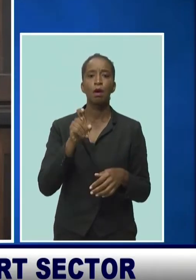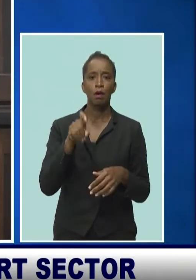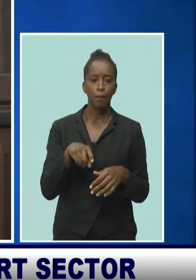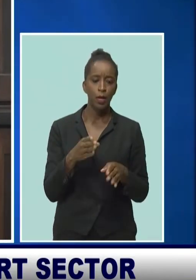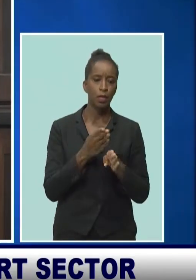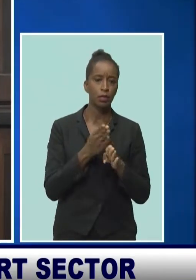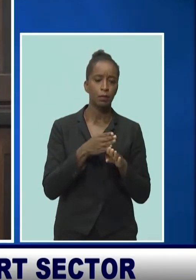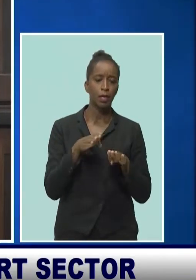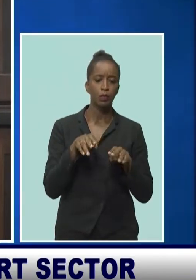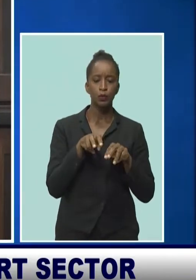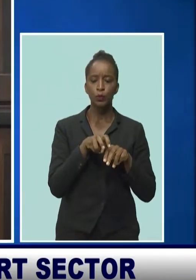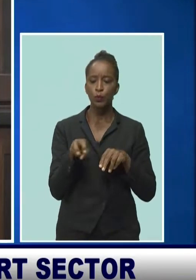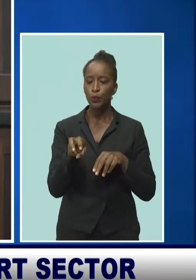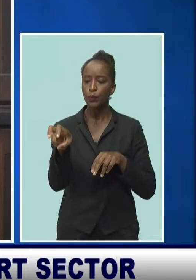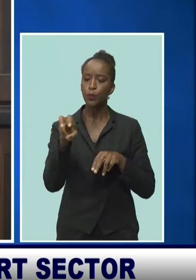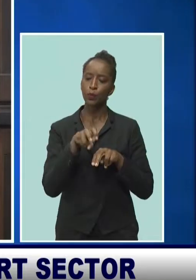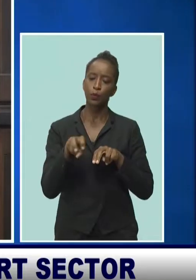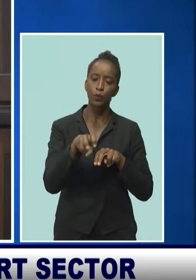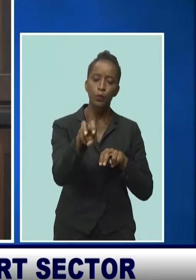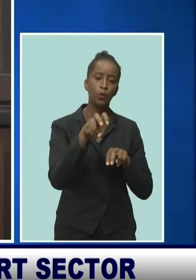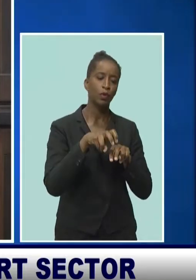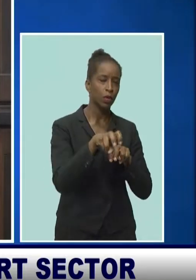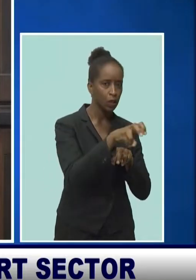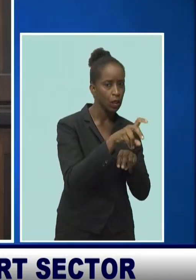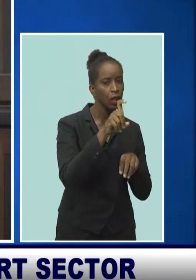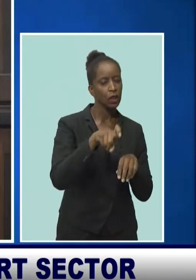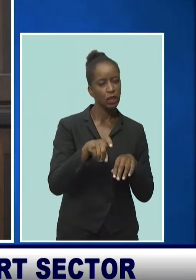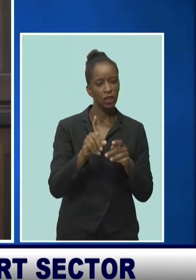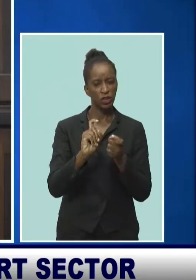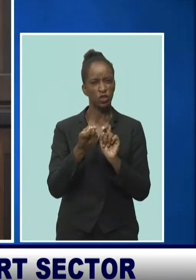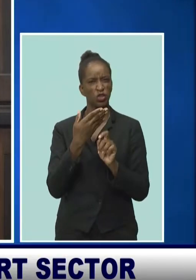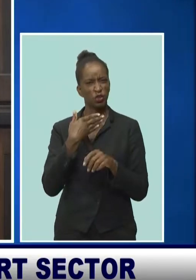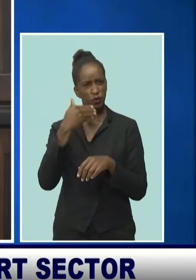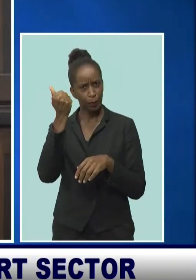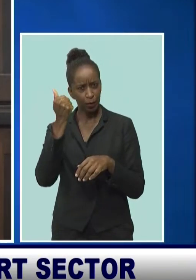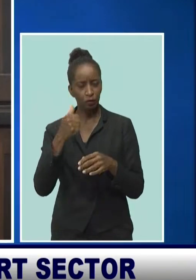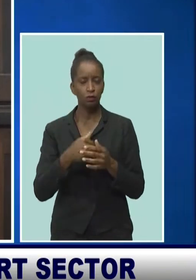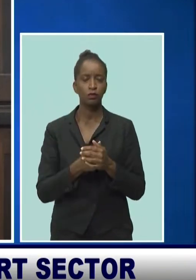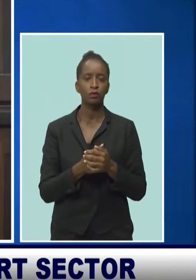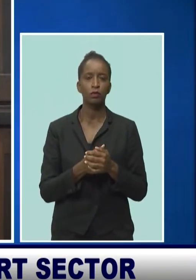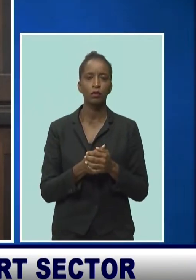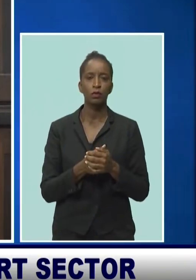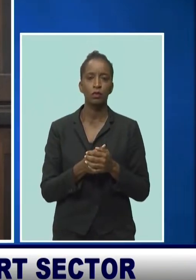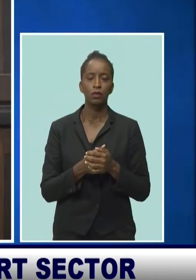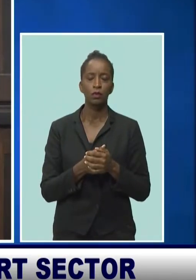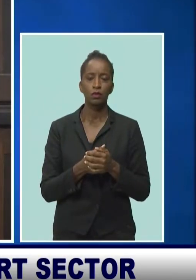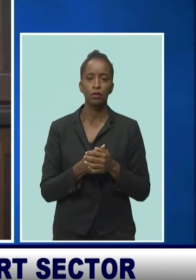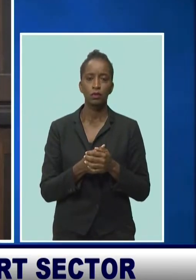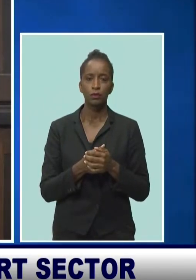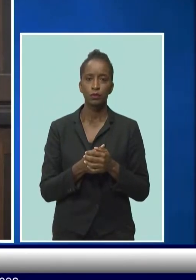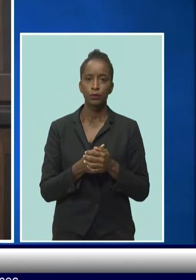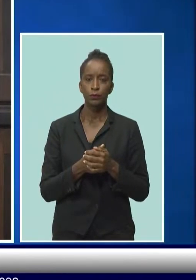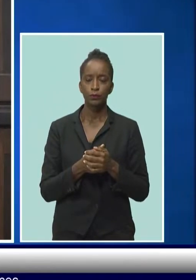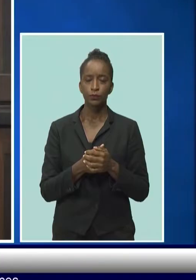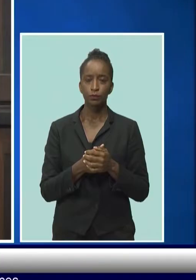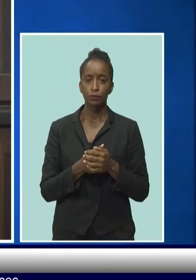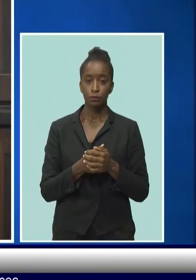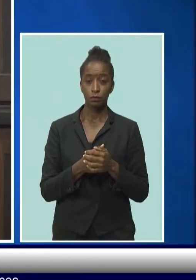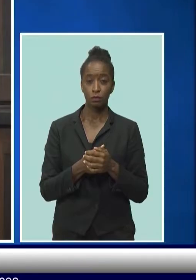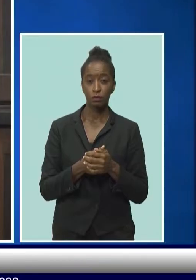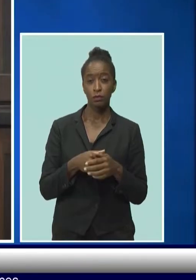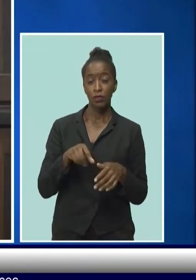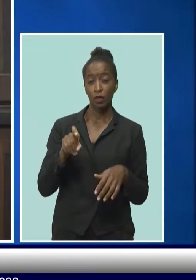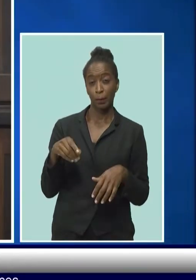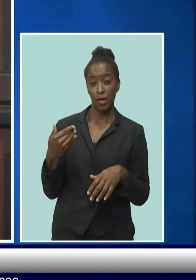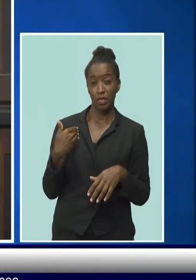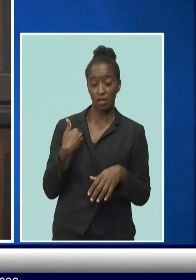we have to make public transport more efficient, and if it is to be effective, then we need to ensure that we have not only the cashless